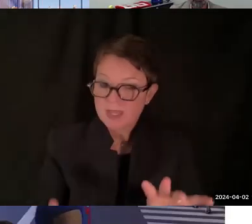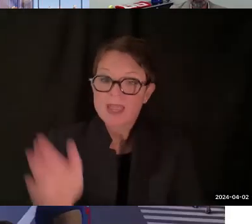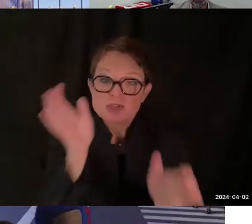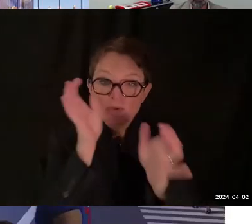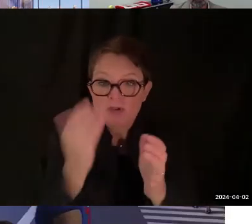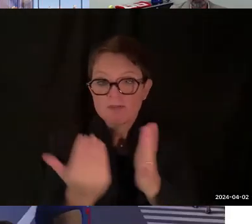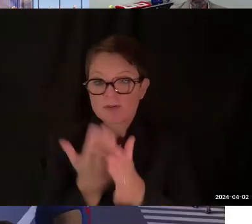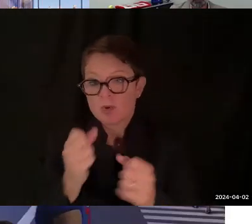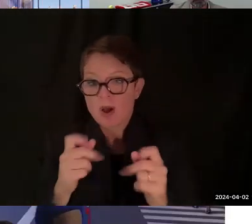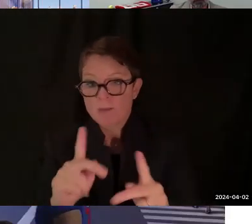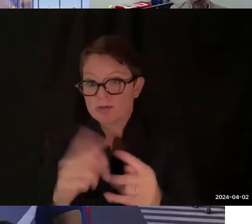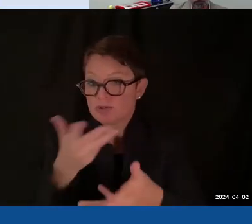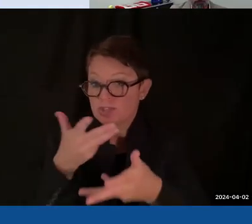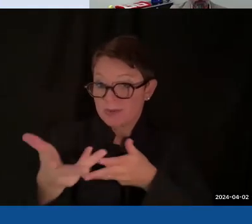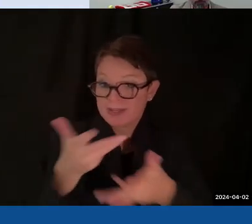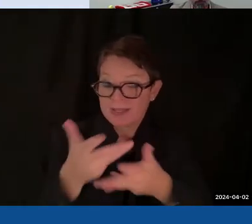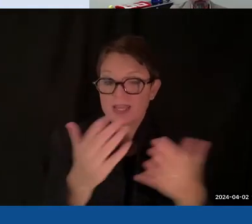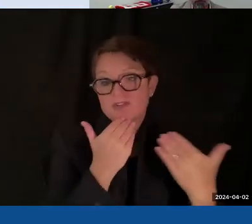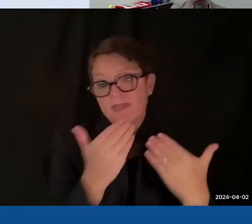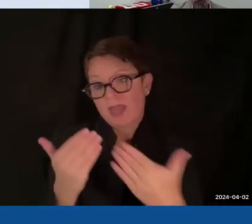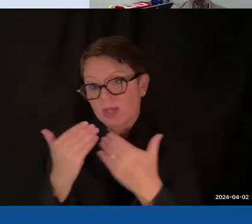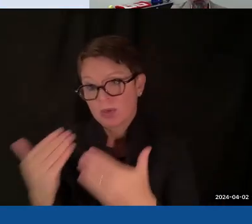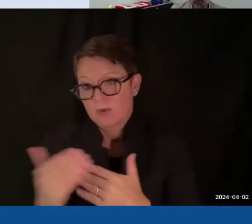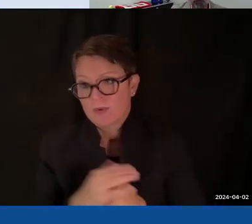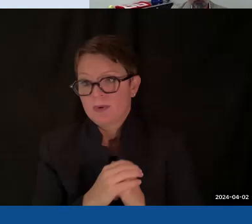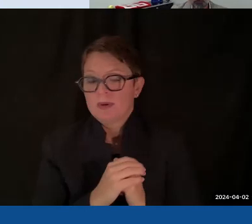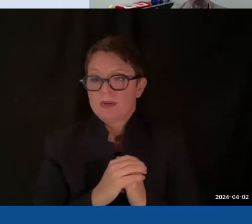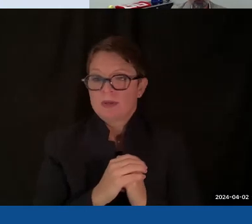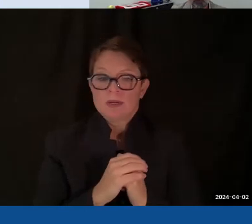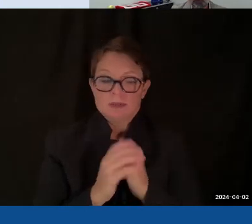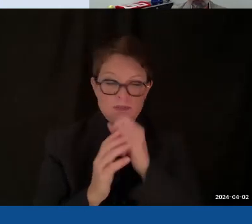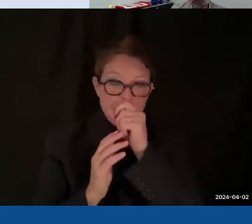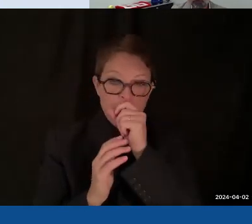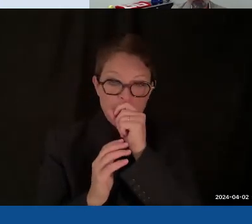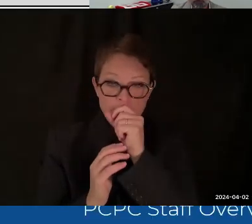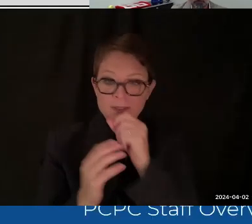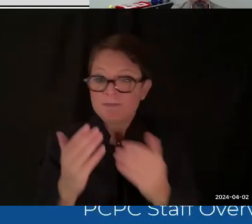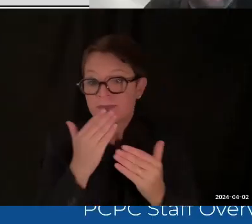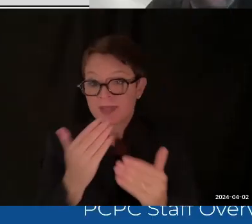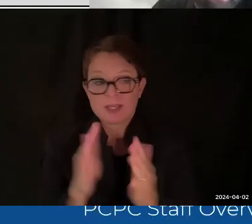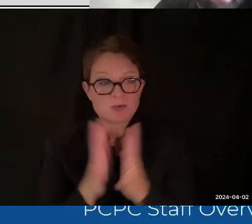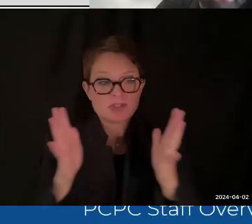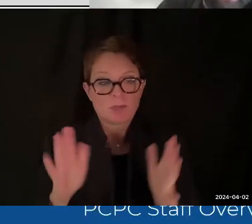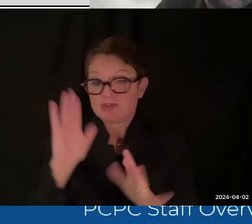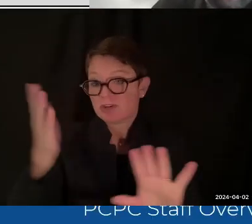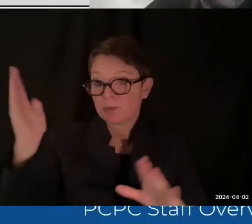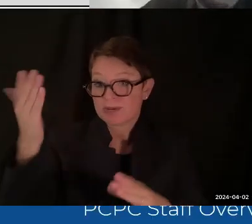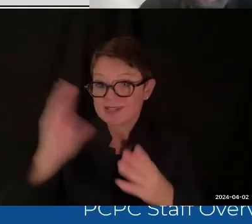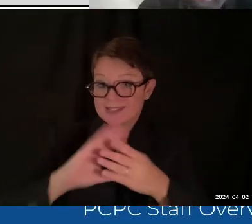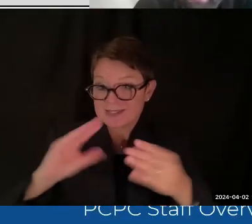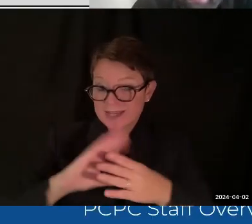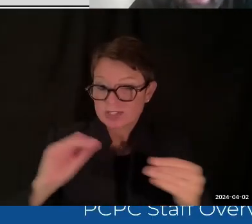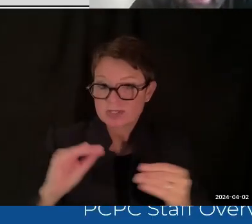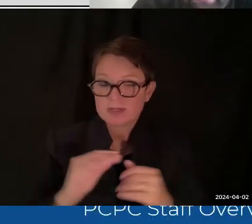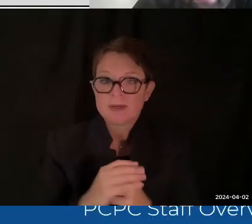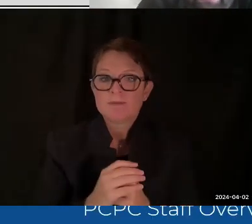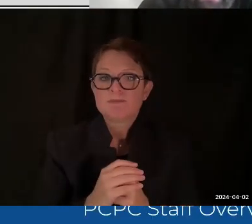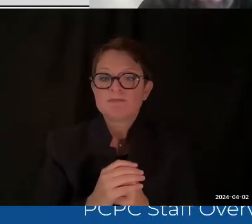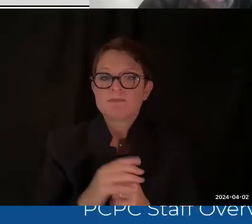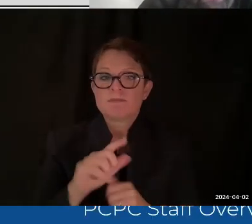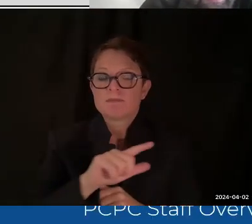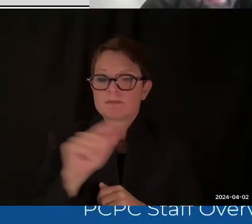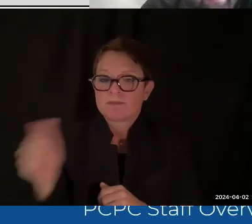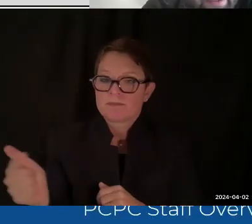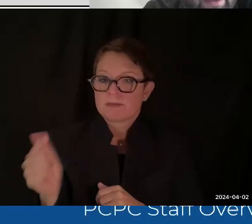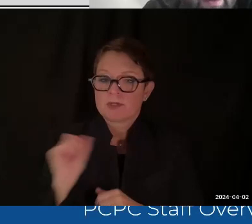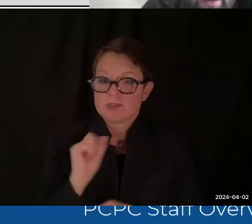other opportunities to engage. Thank you. Thank you so much for your presentation. I'll turn it over to Planning Commission